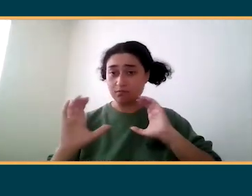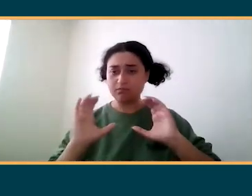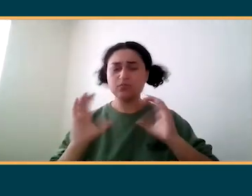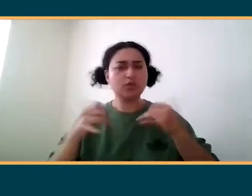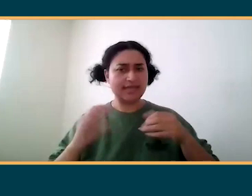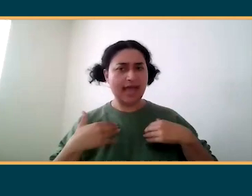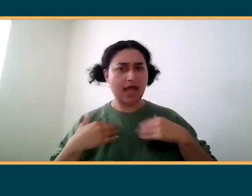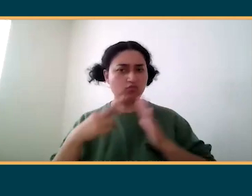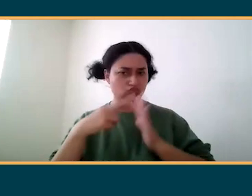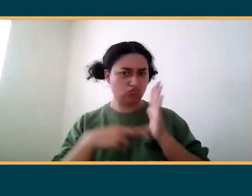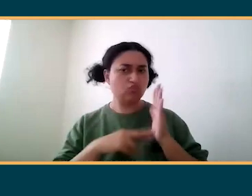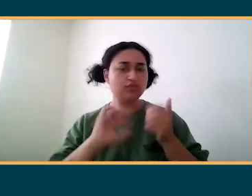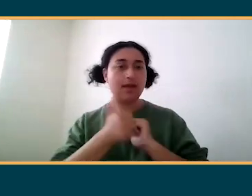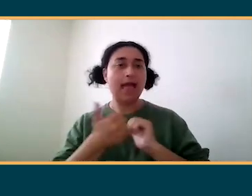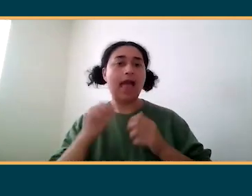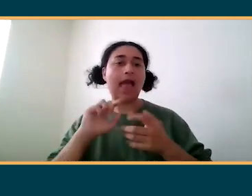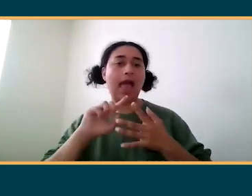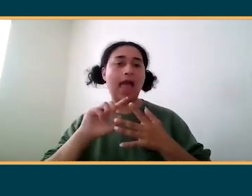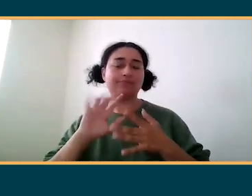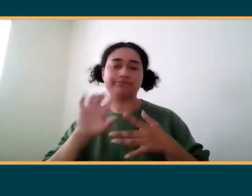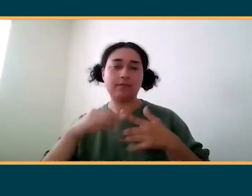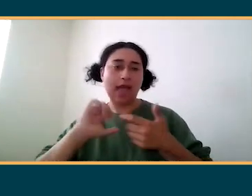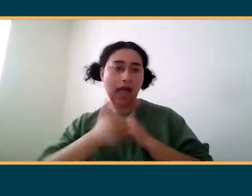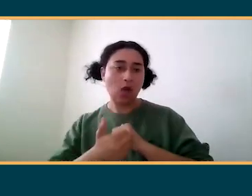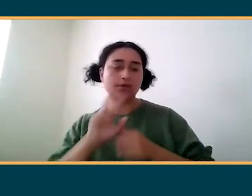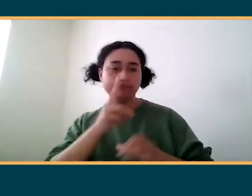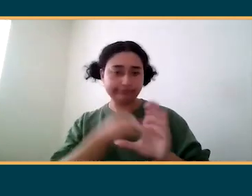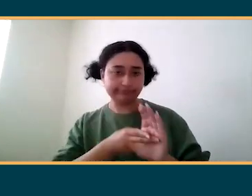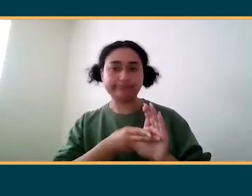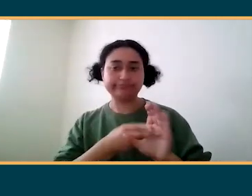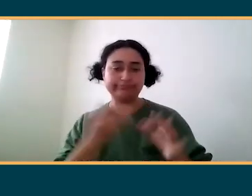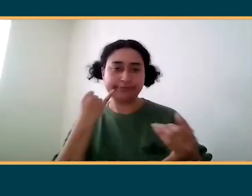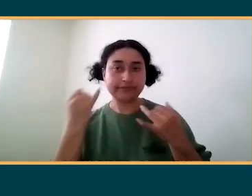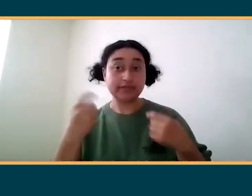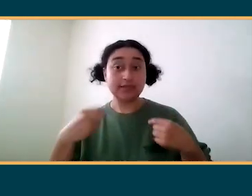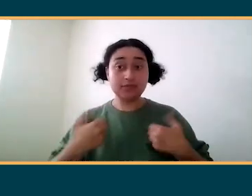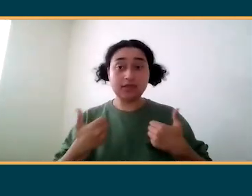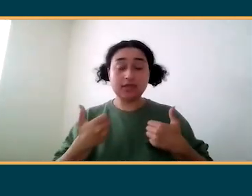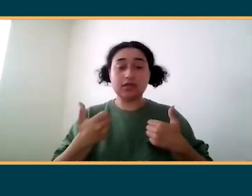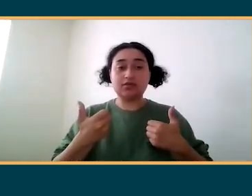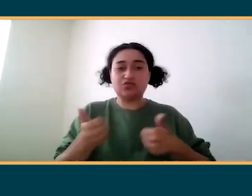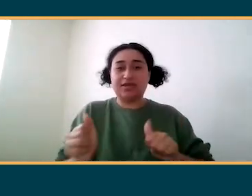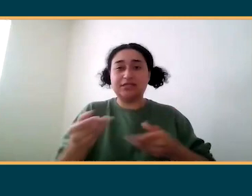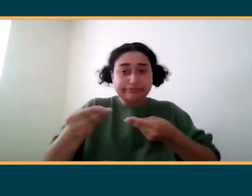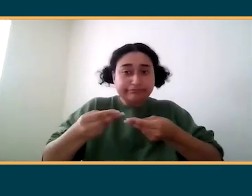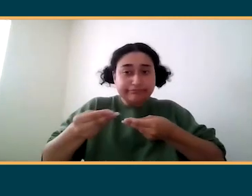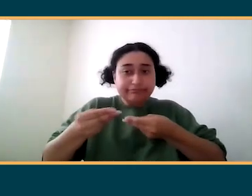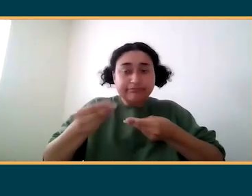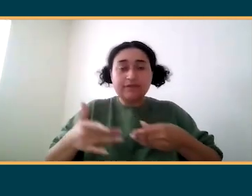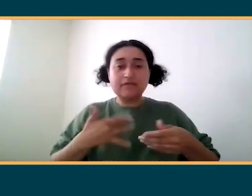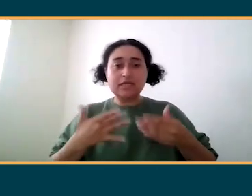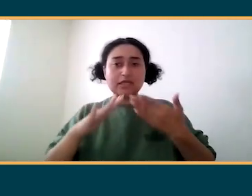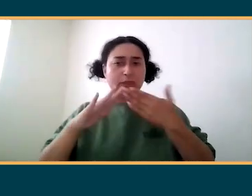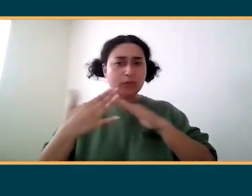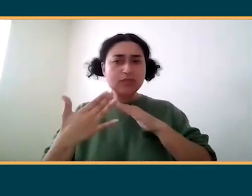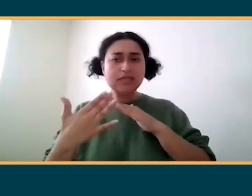we engage in that. You will see me as host trying to moderate that feeling, that sense of community.